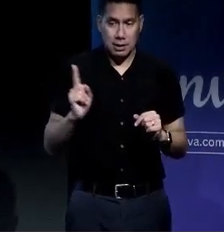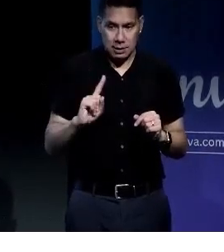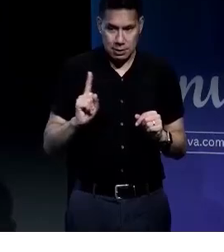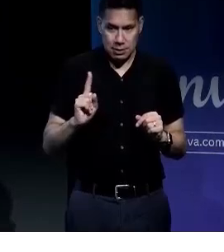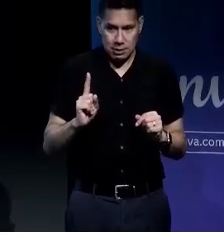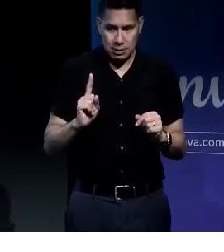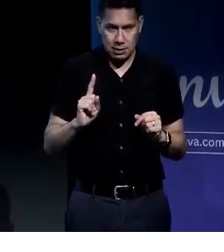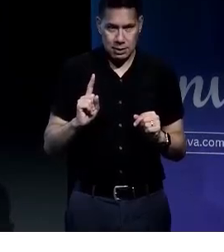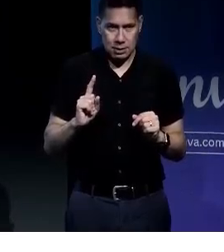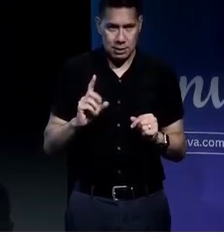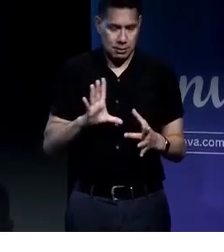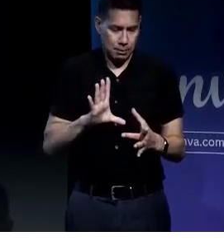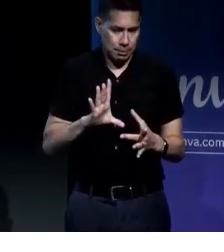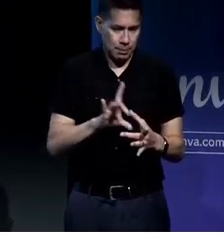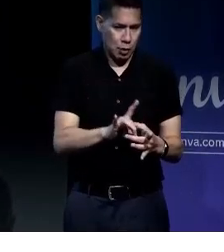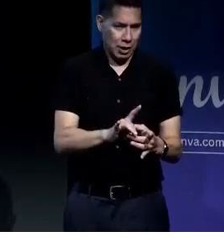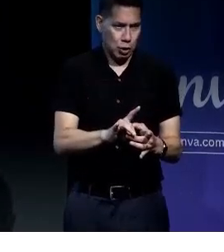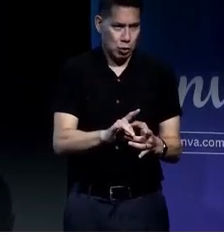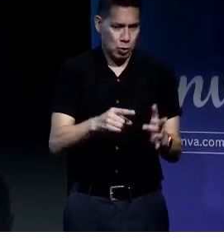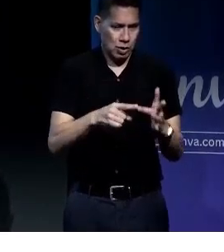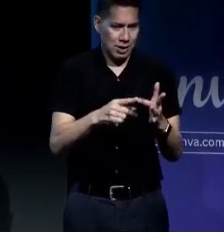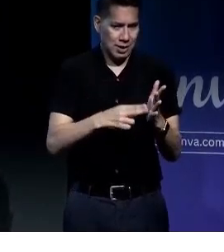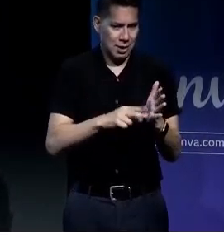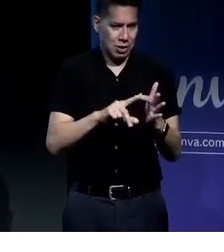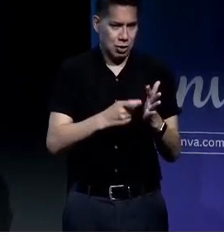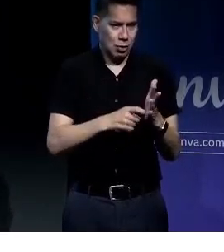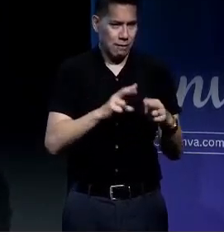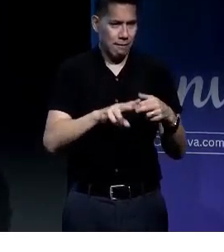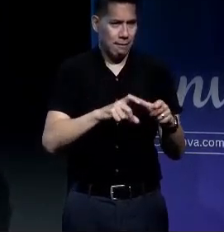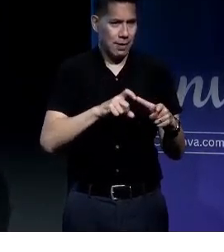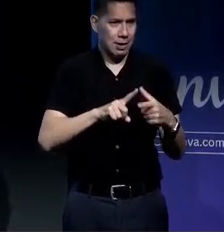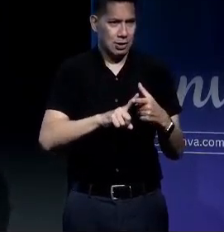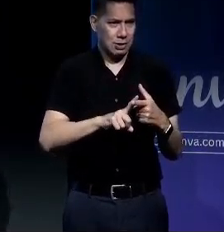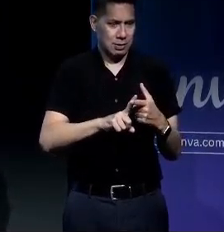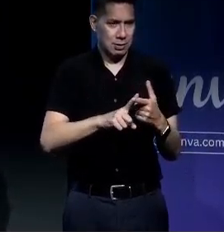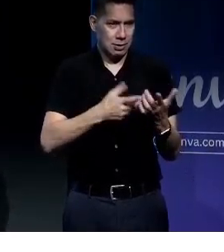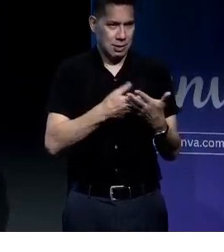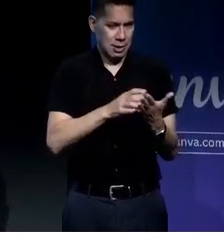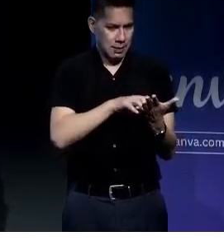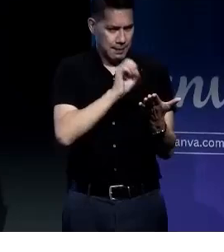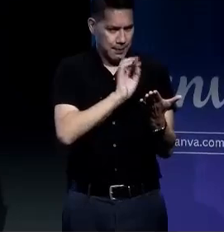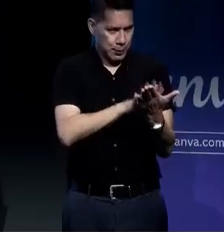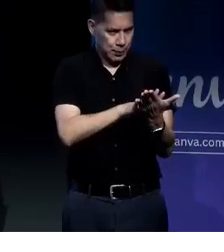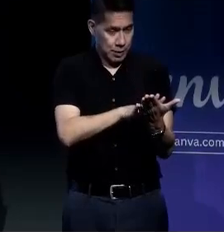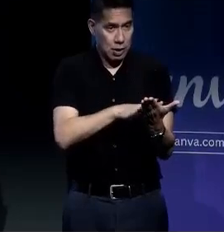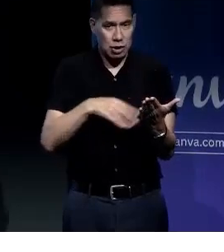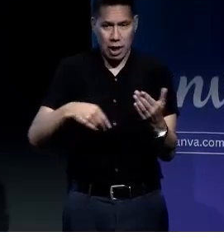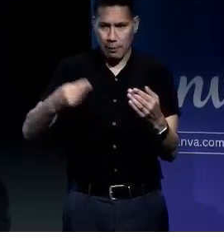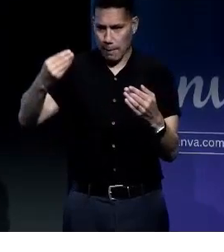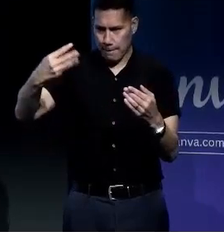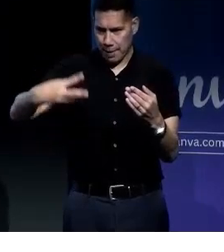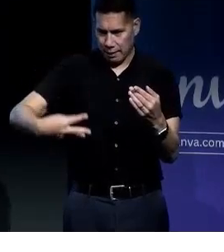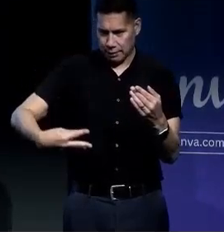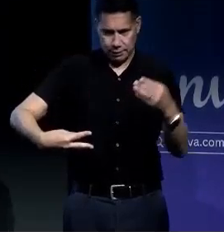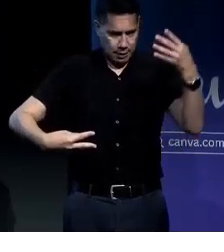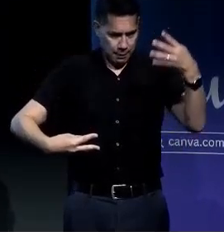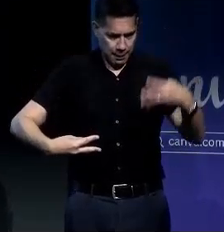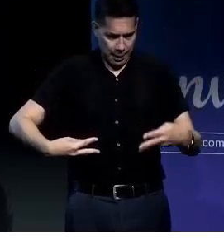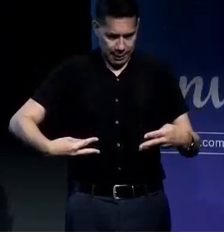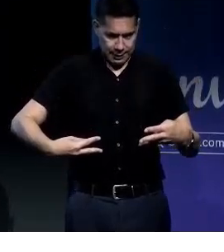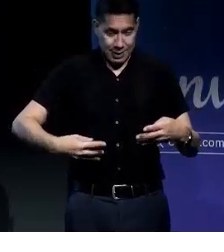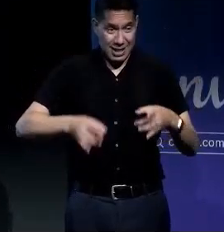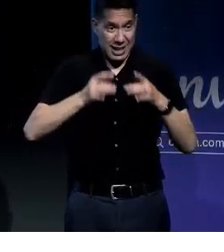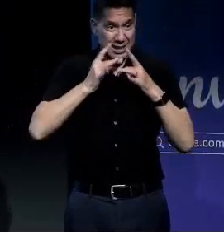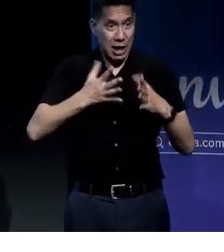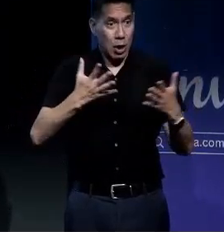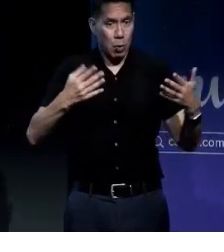about applying it to an interface. So what I now do is I've got my palette and I start at